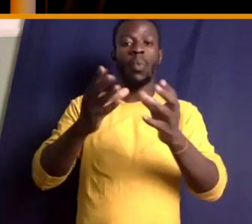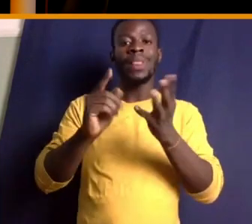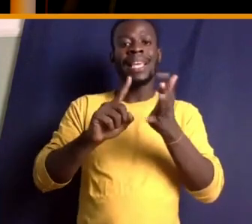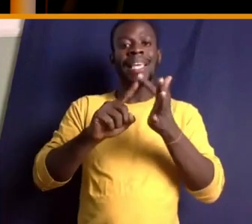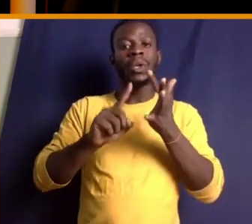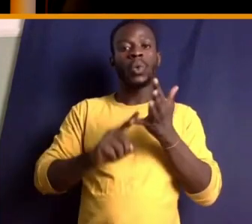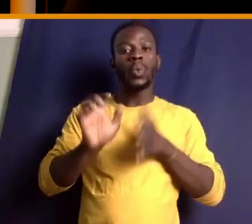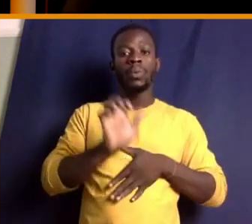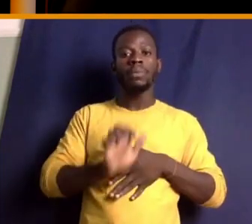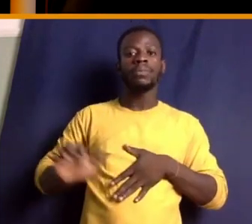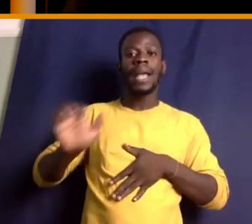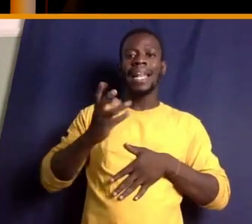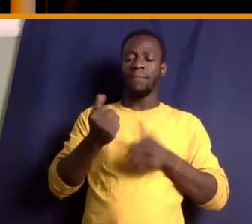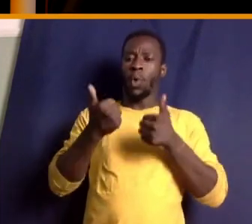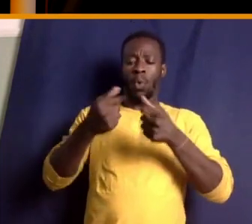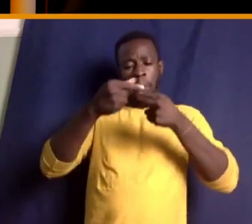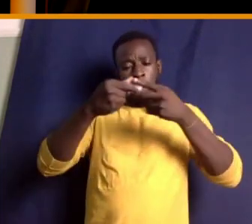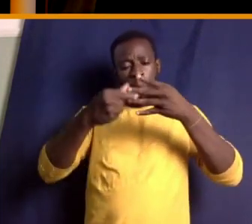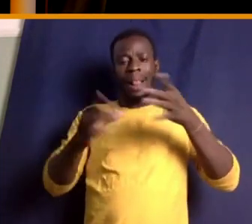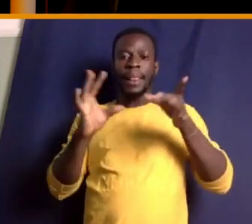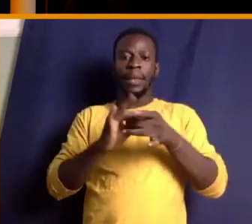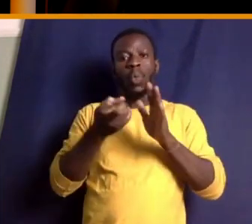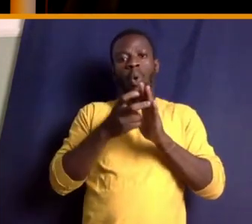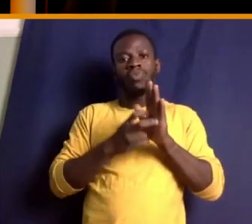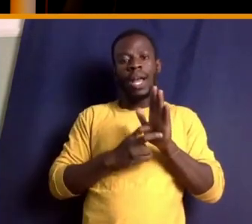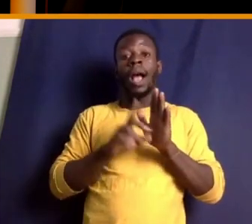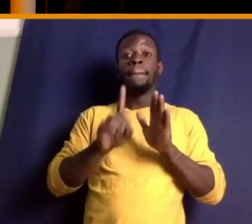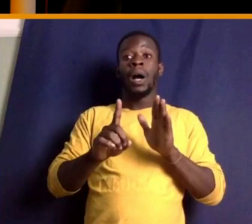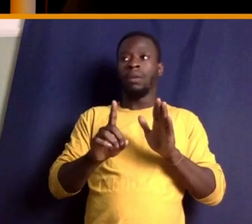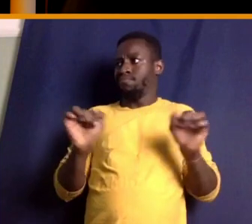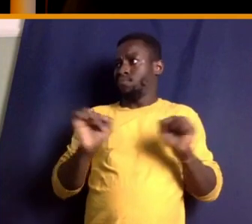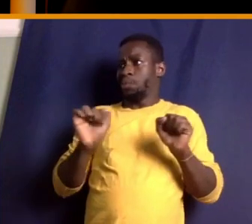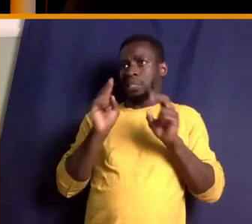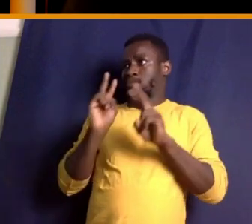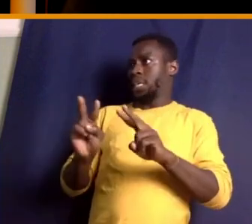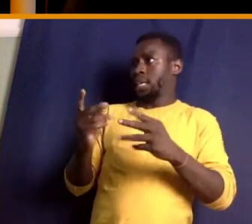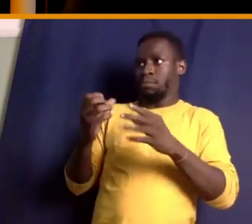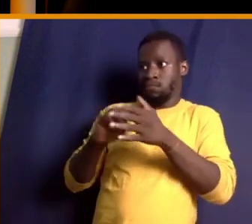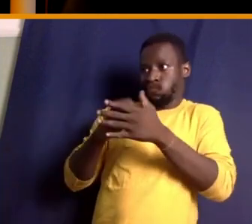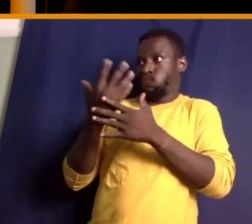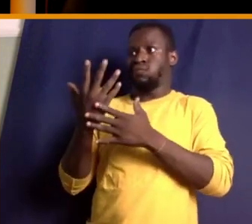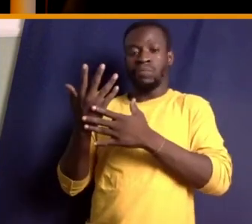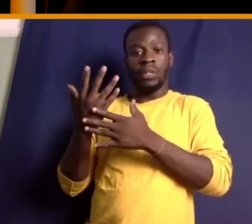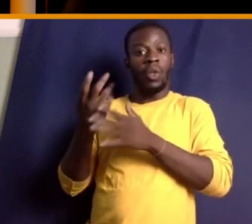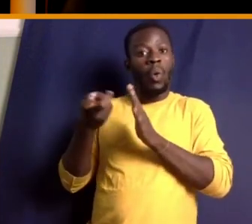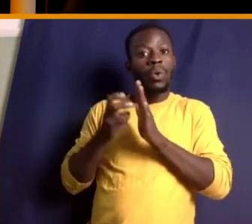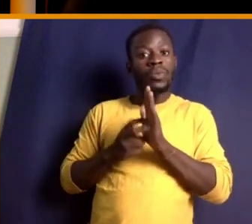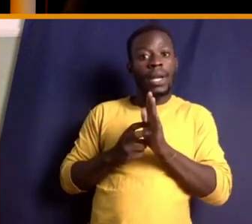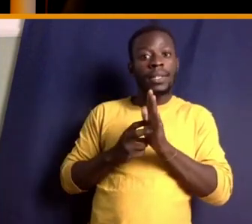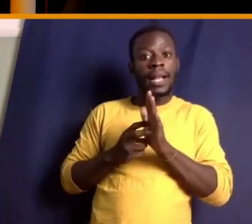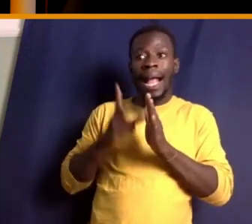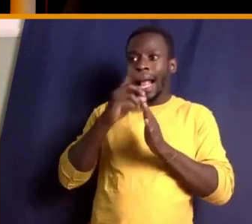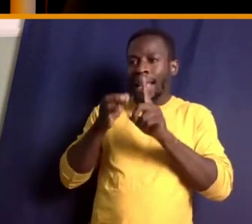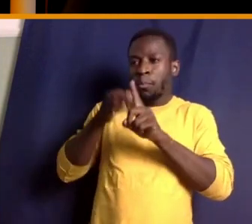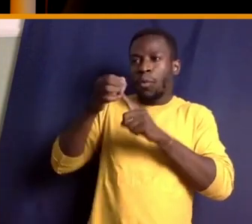pretty decent terms. We have yet to see how these rollover agreements will evolve. If the UK are able to negotiate better terms of trading